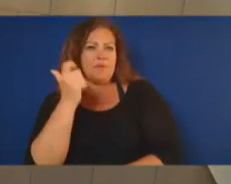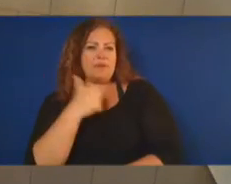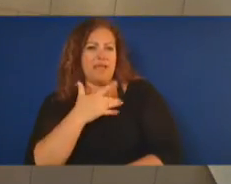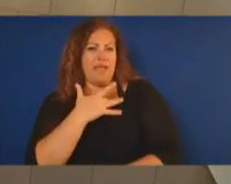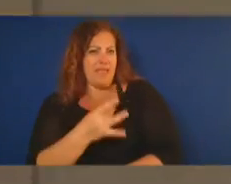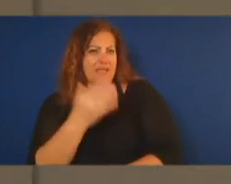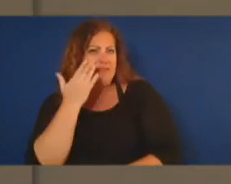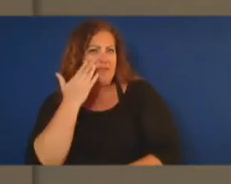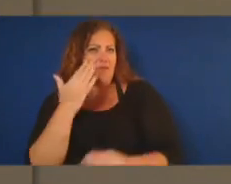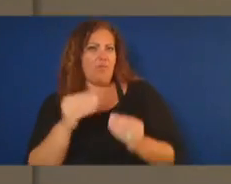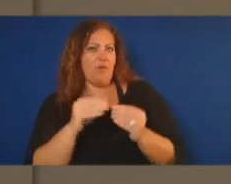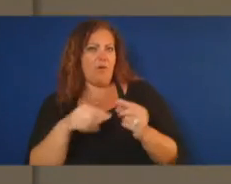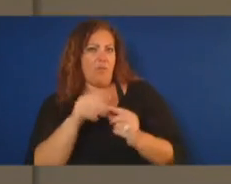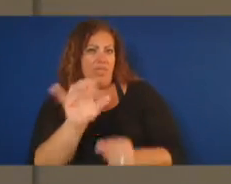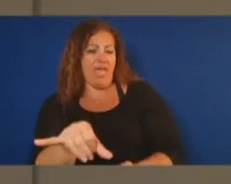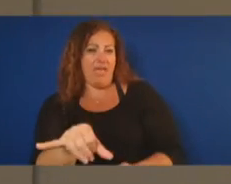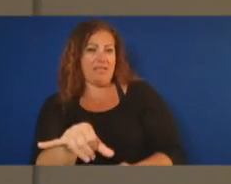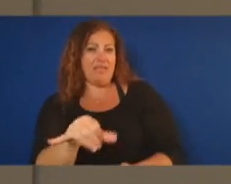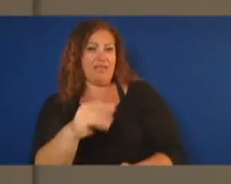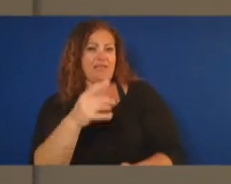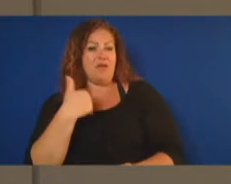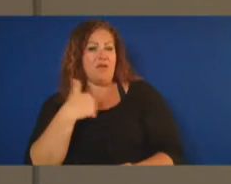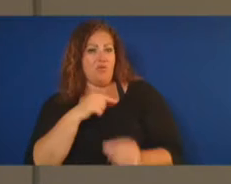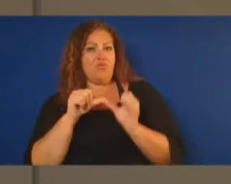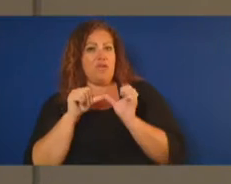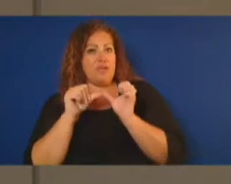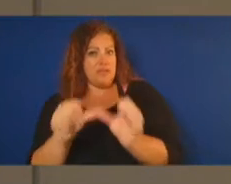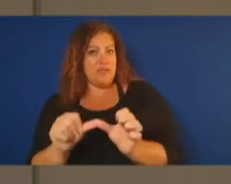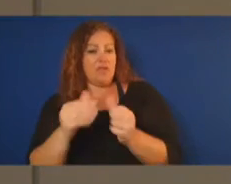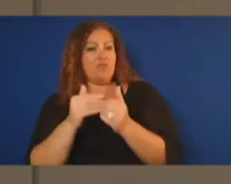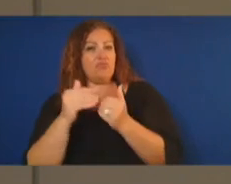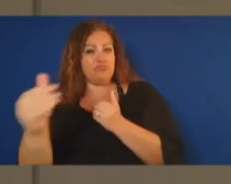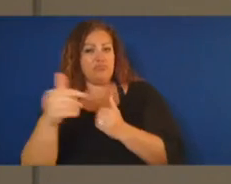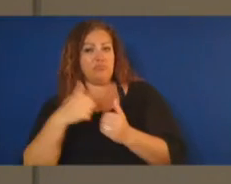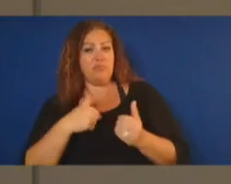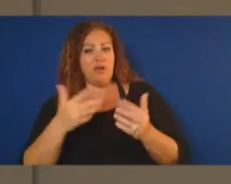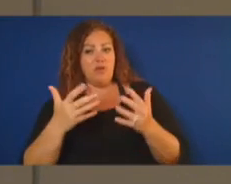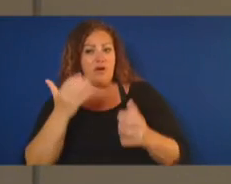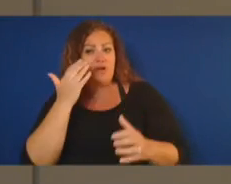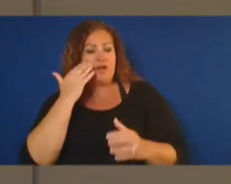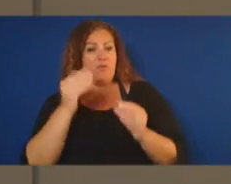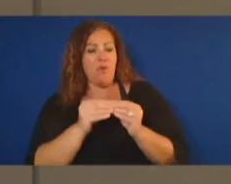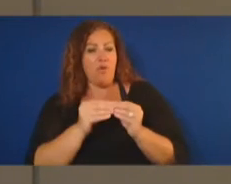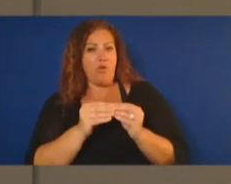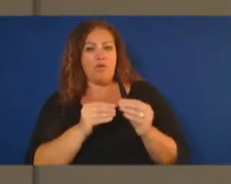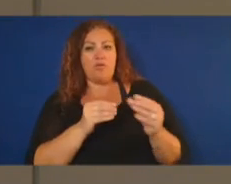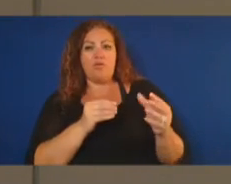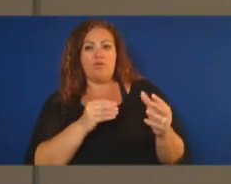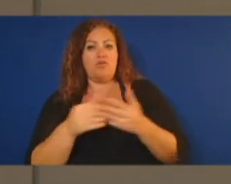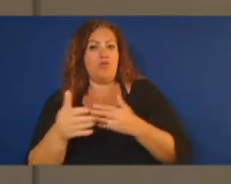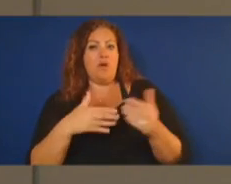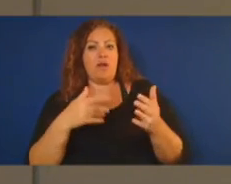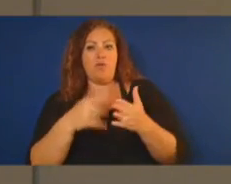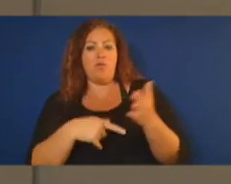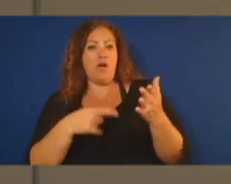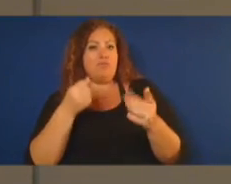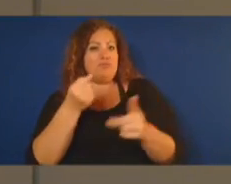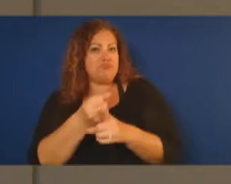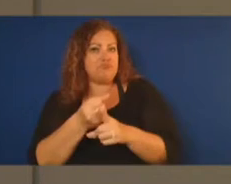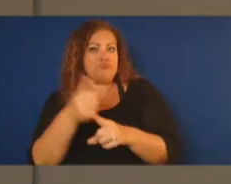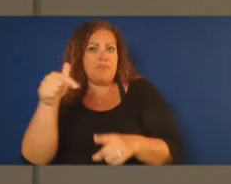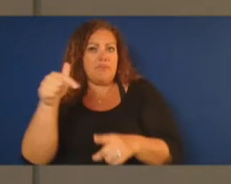about that you know as we continue forward I I would like to know what what no matter what the outcome is with this particular